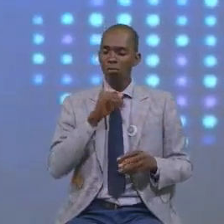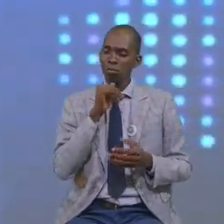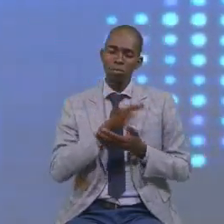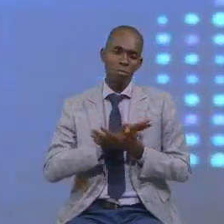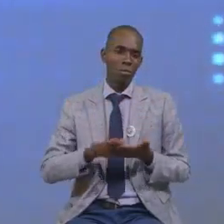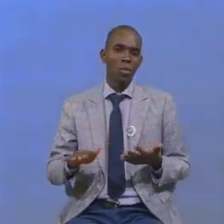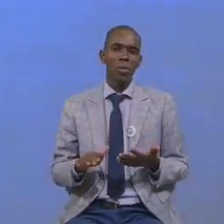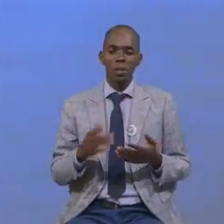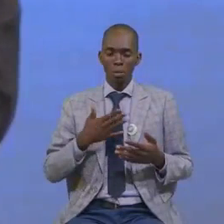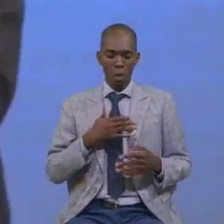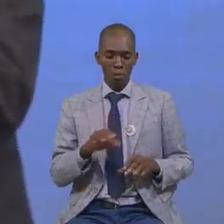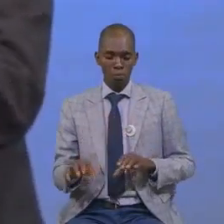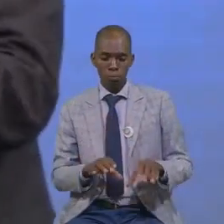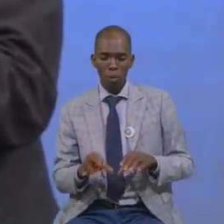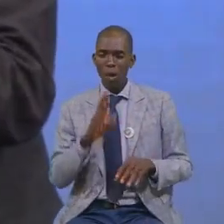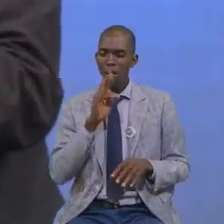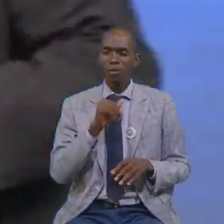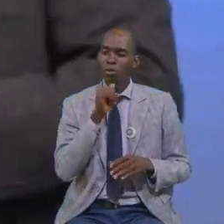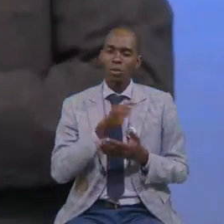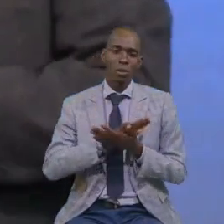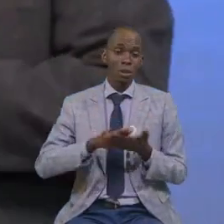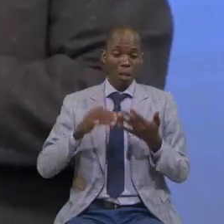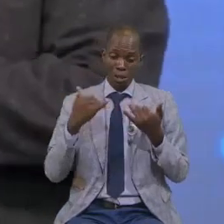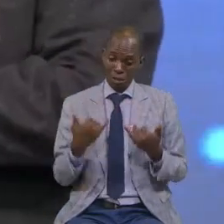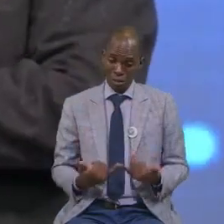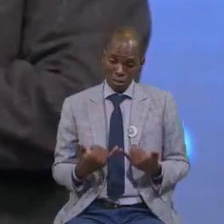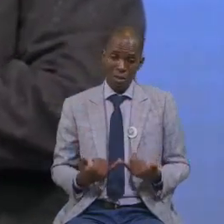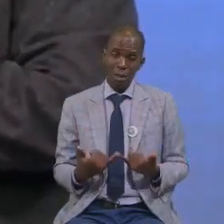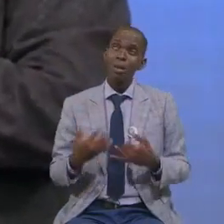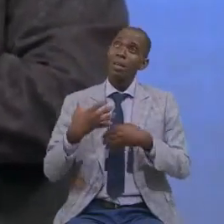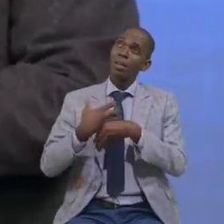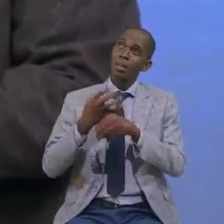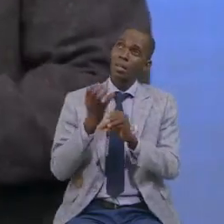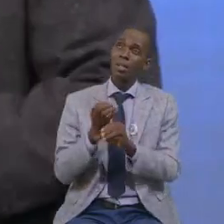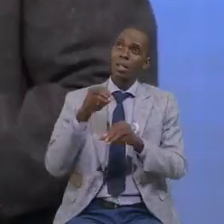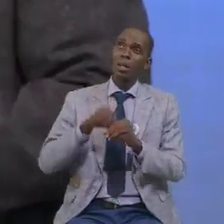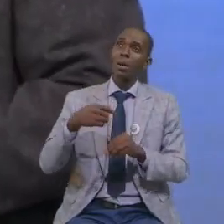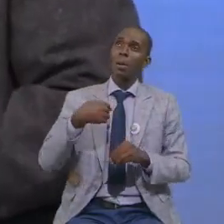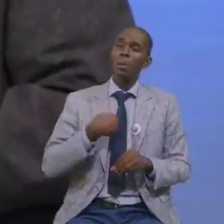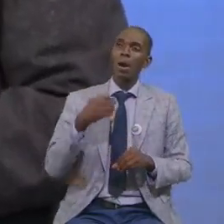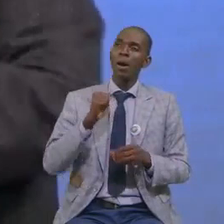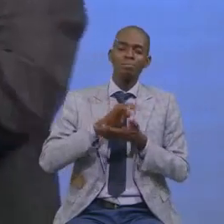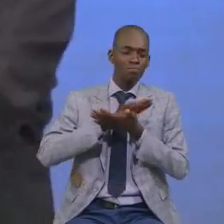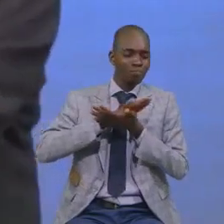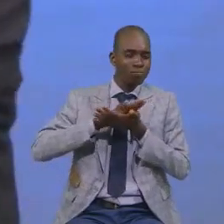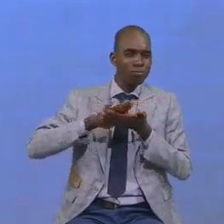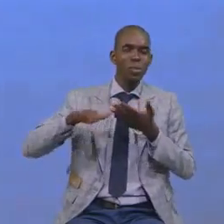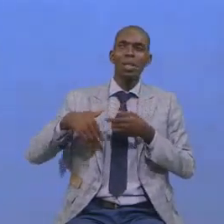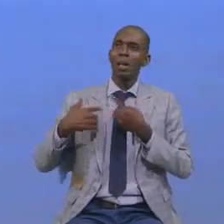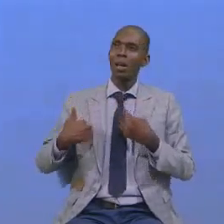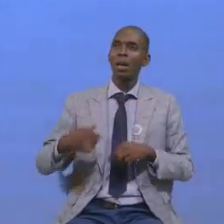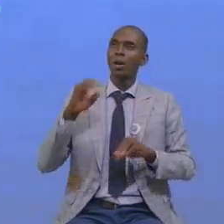The actions were not clean. Now, create in me a clean heart, oh God.